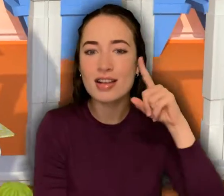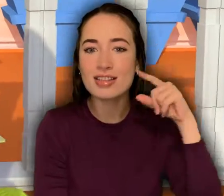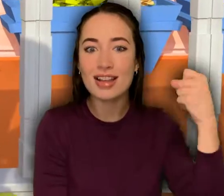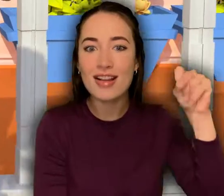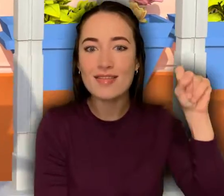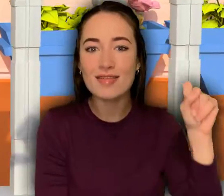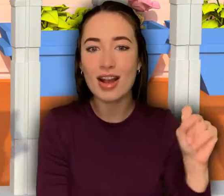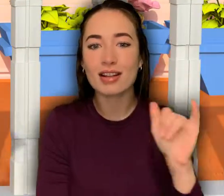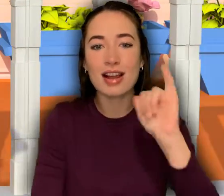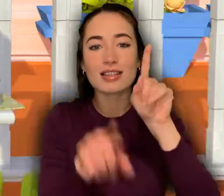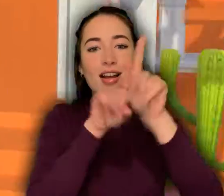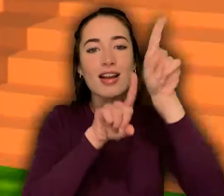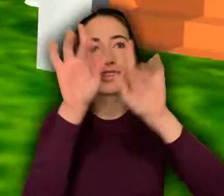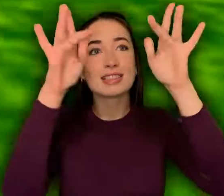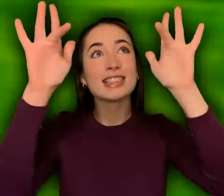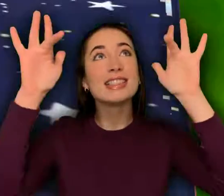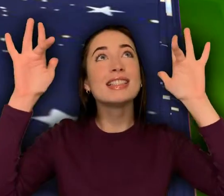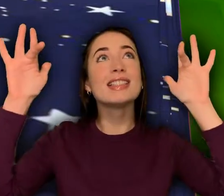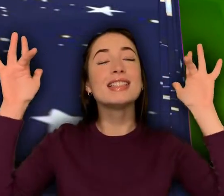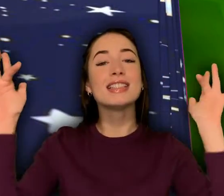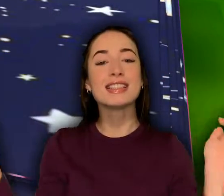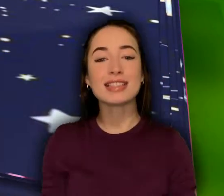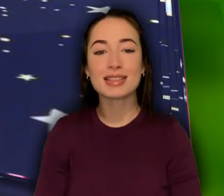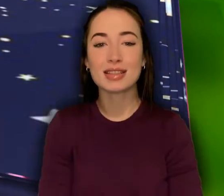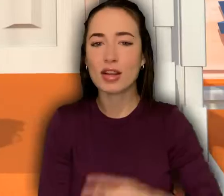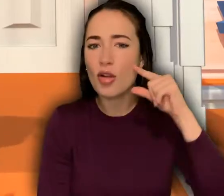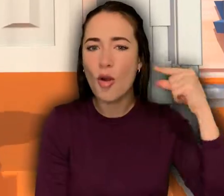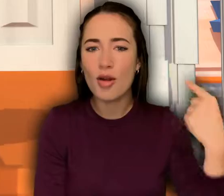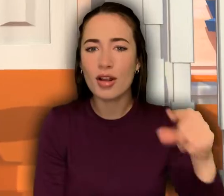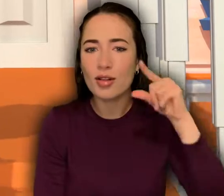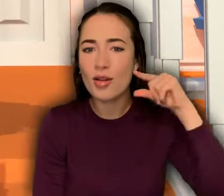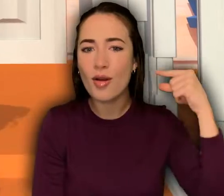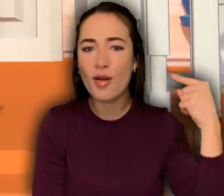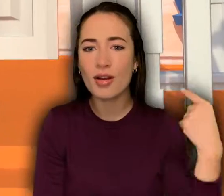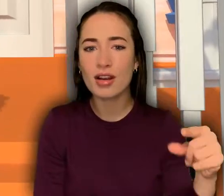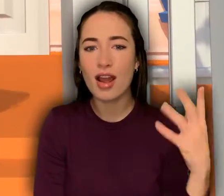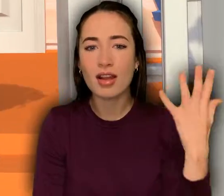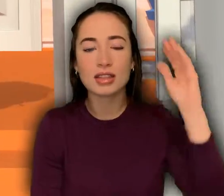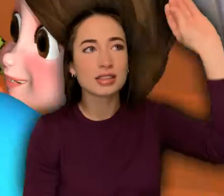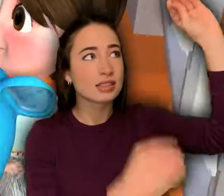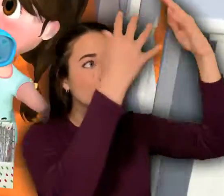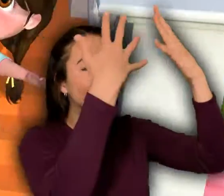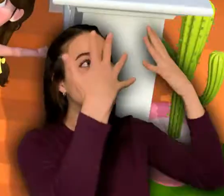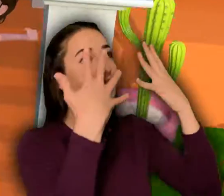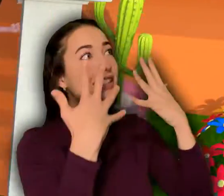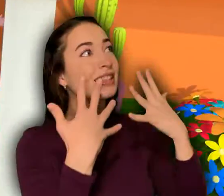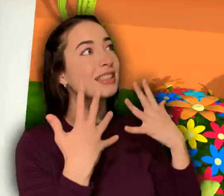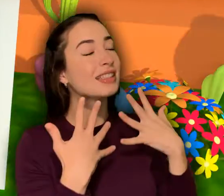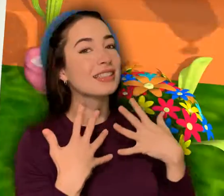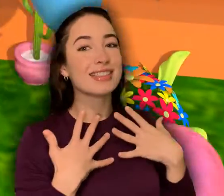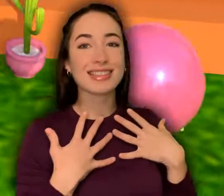color, silver color Night stars gleam Golden color, golden color A sunshine